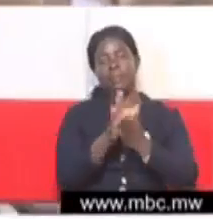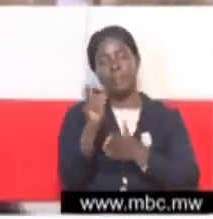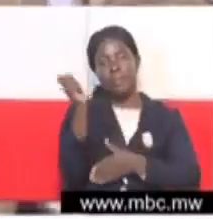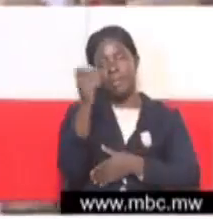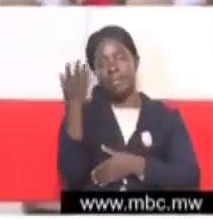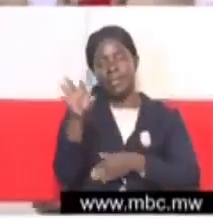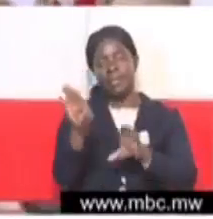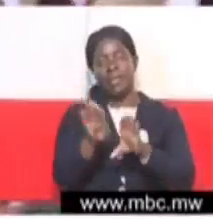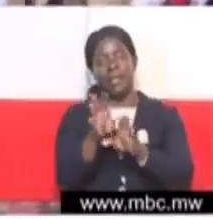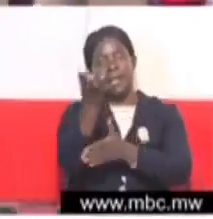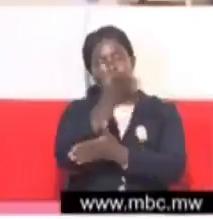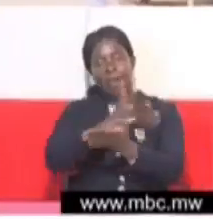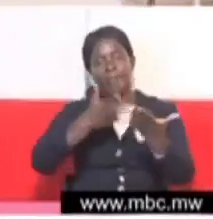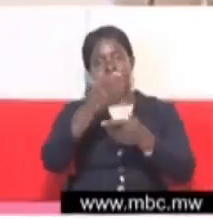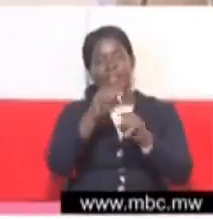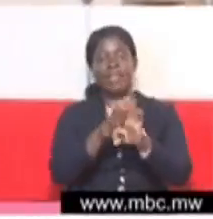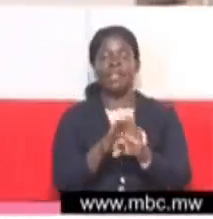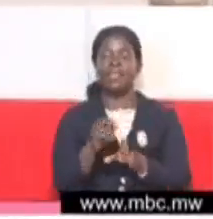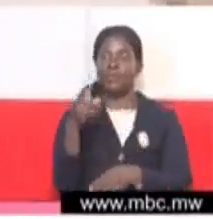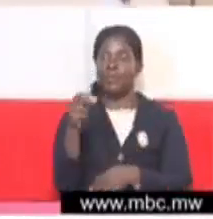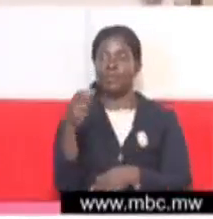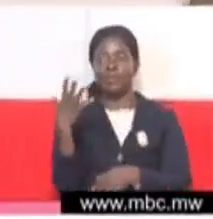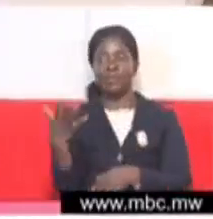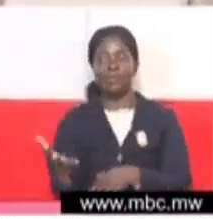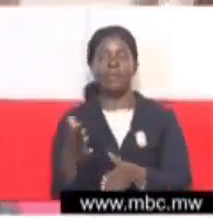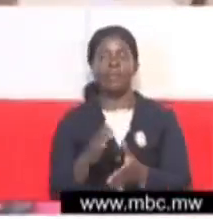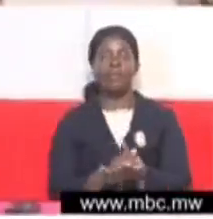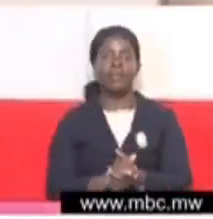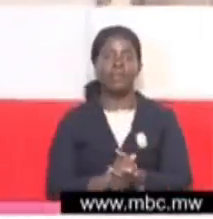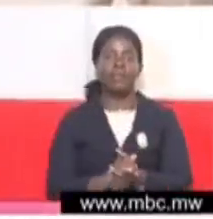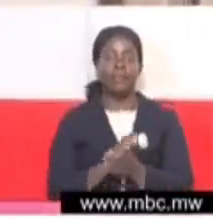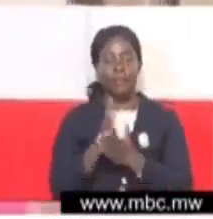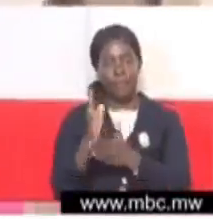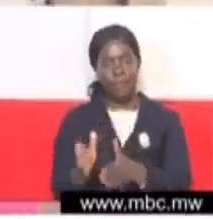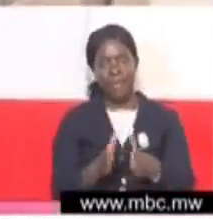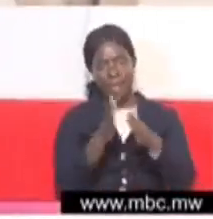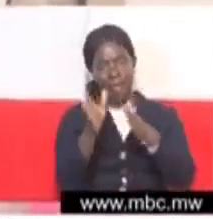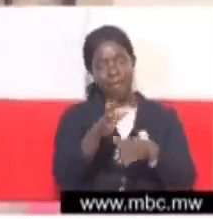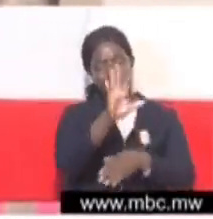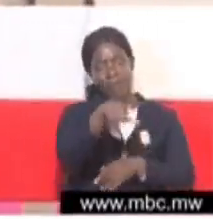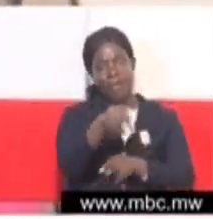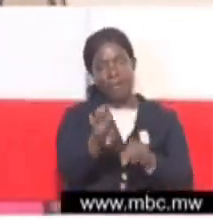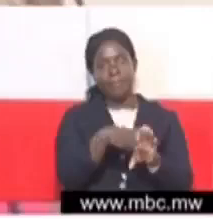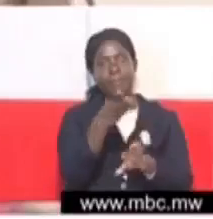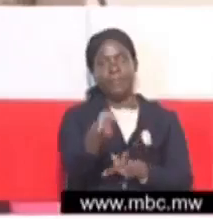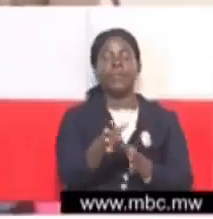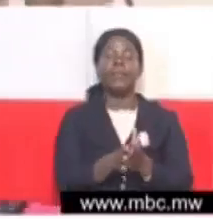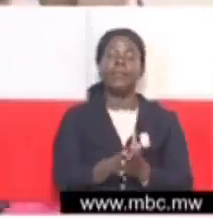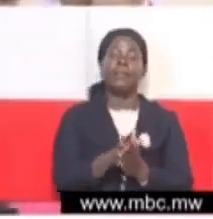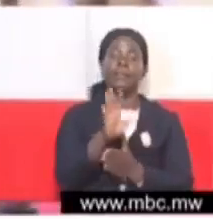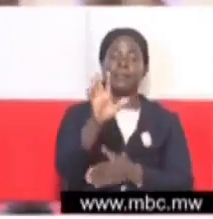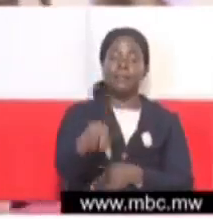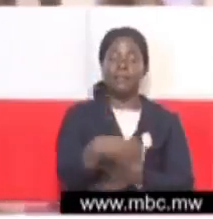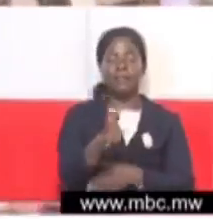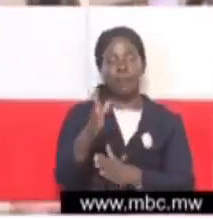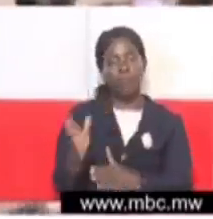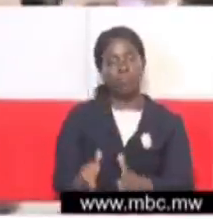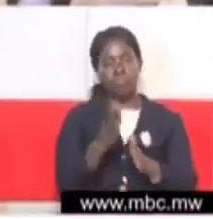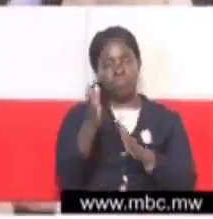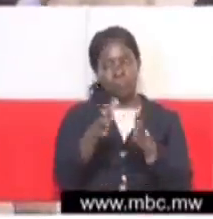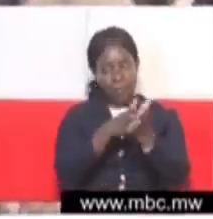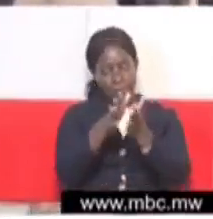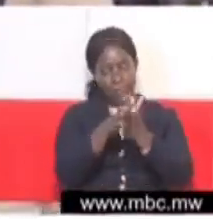to discuss and adopt the 2025-2027 Beijing FOCAC Plan of Action. This strategic plan will outline the framework